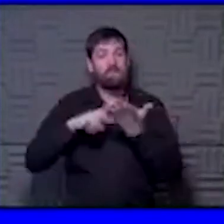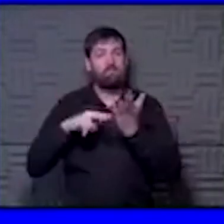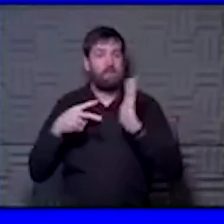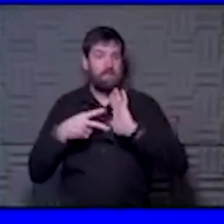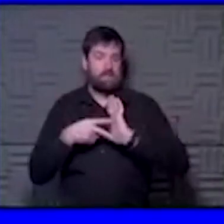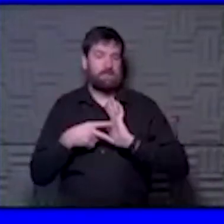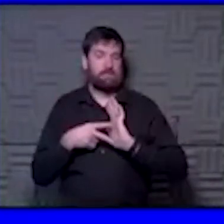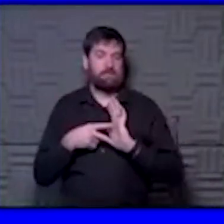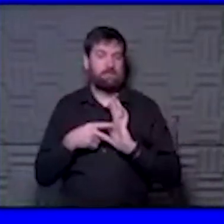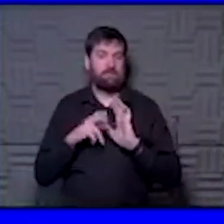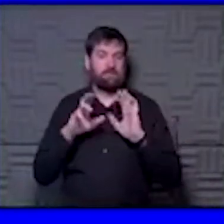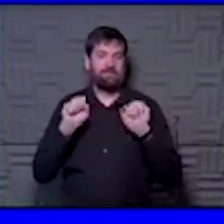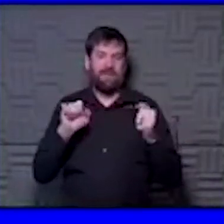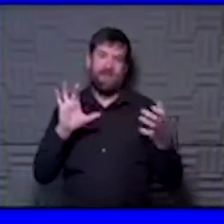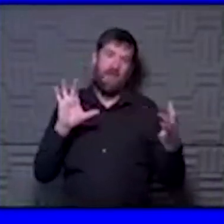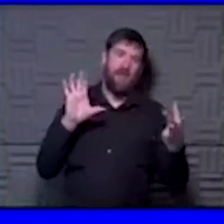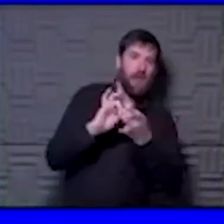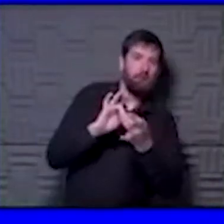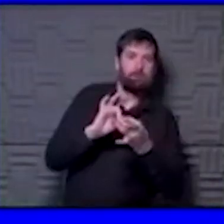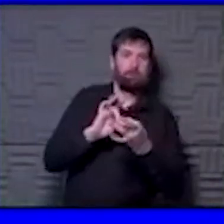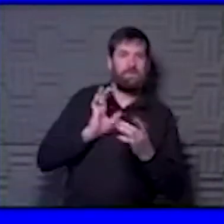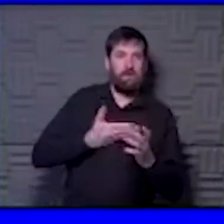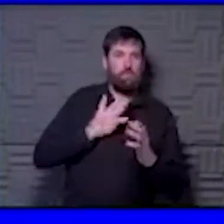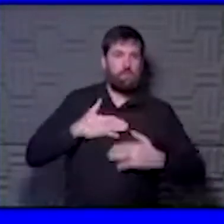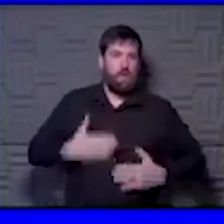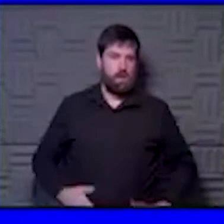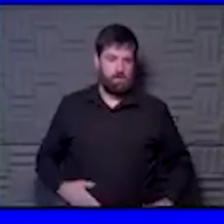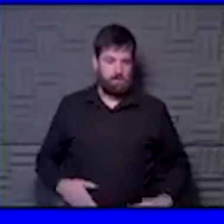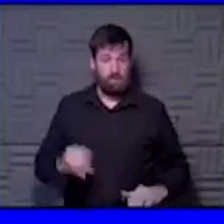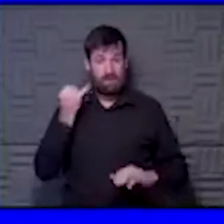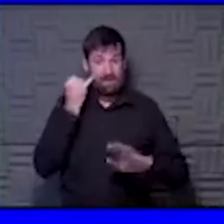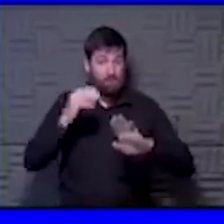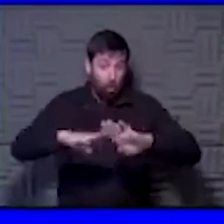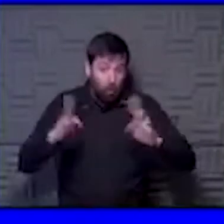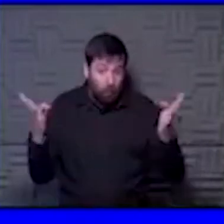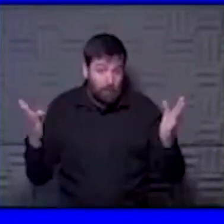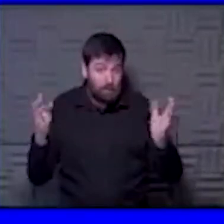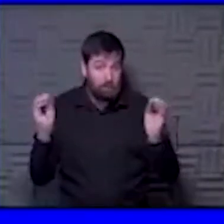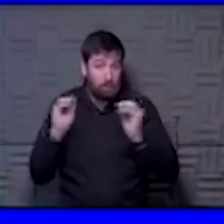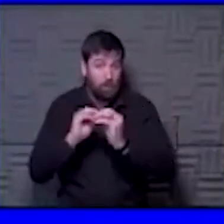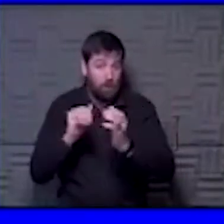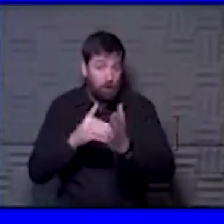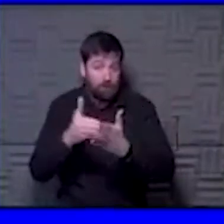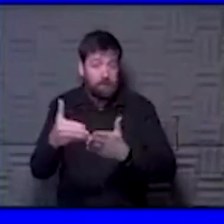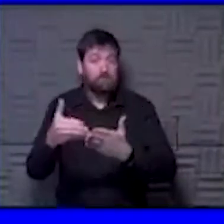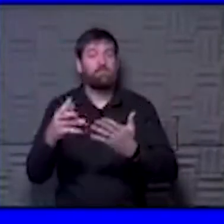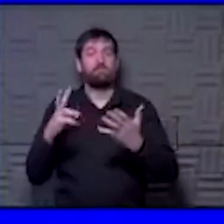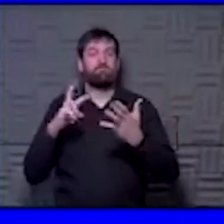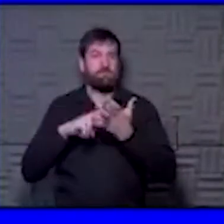to actually bind to the receptor on our body. So if it's more open, more of the time, we know that with that one variant that we have seen,